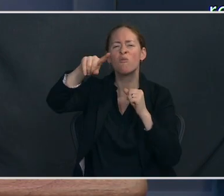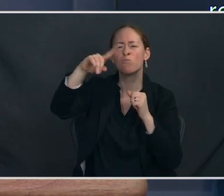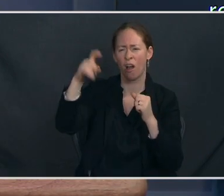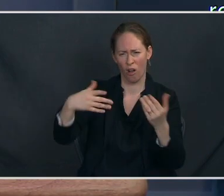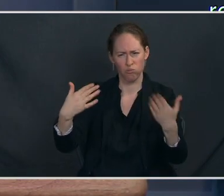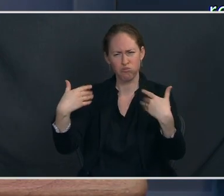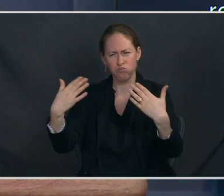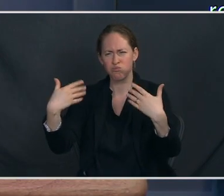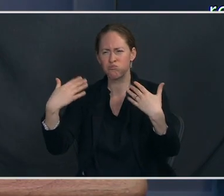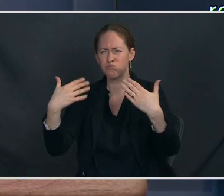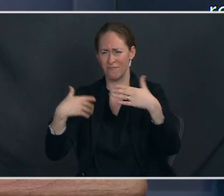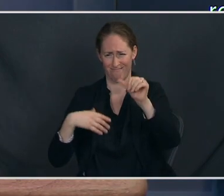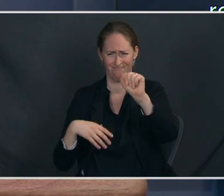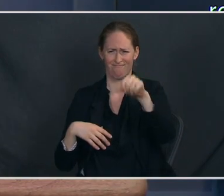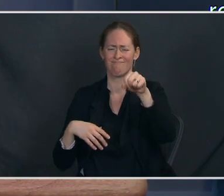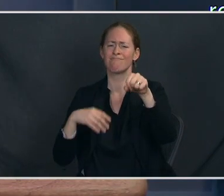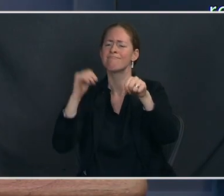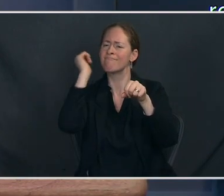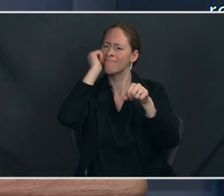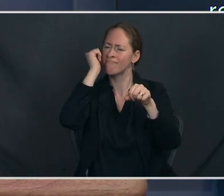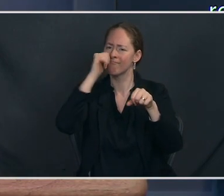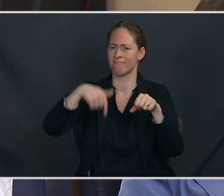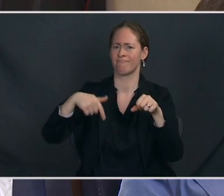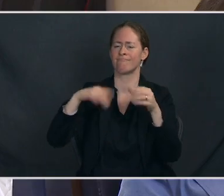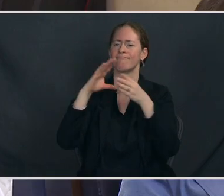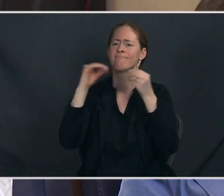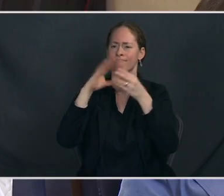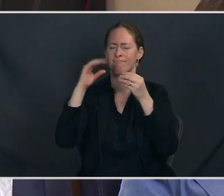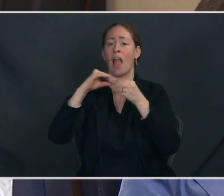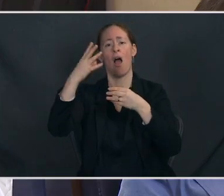questions from more reporters and people. Okay.